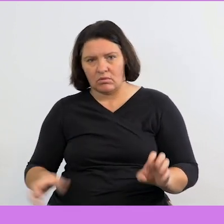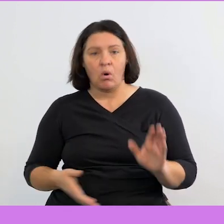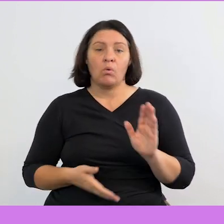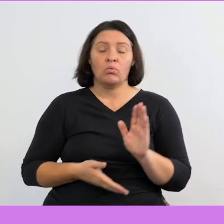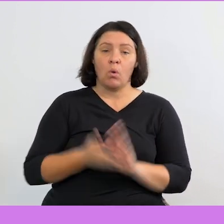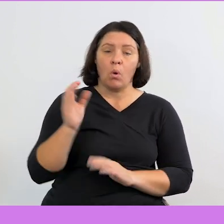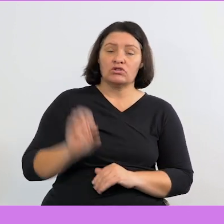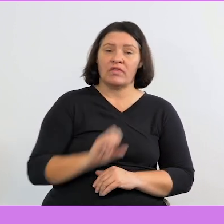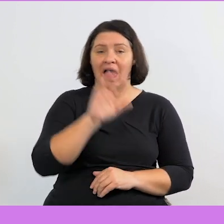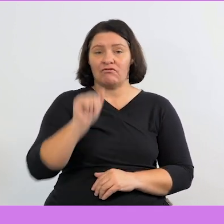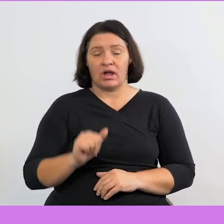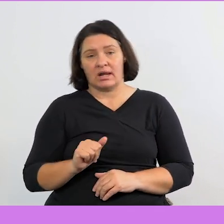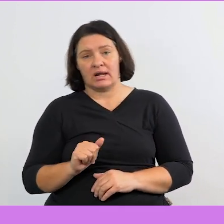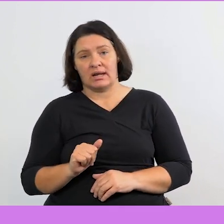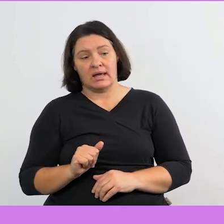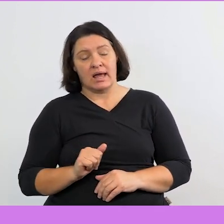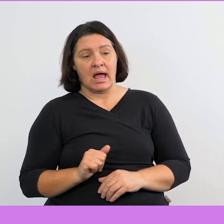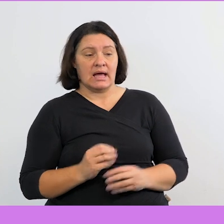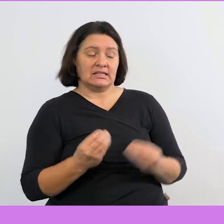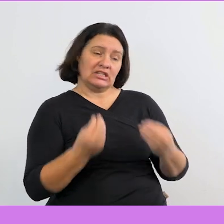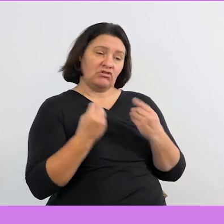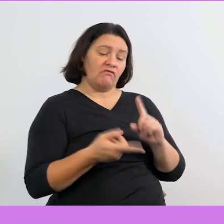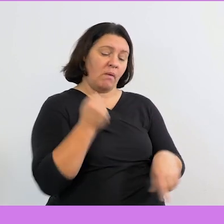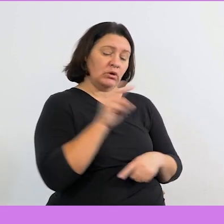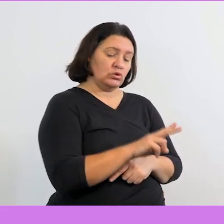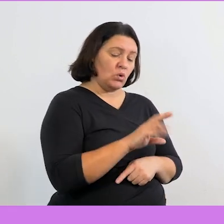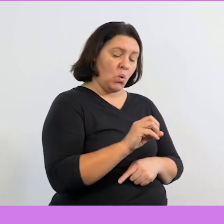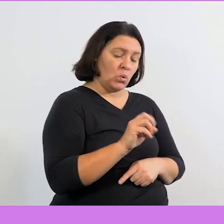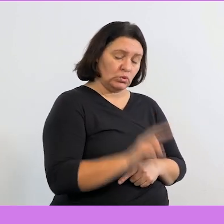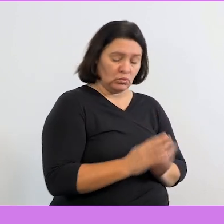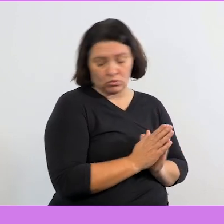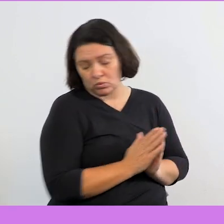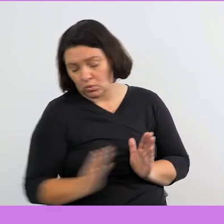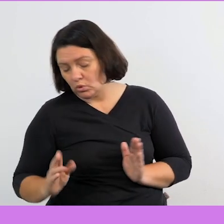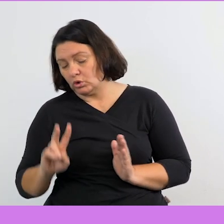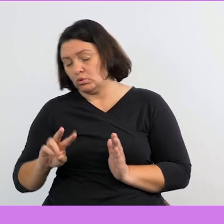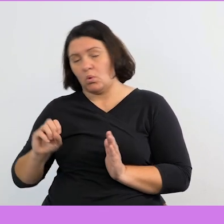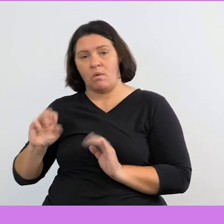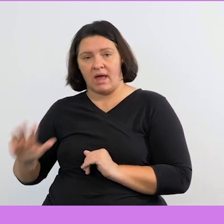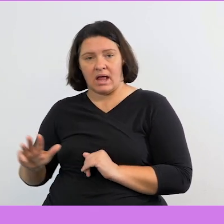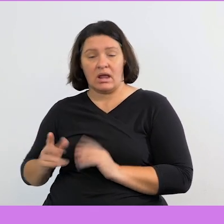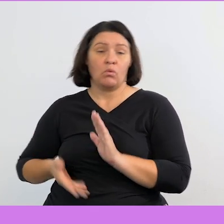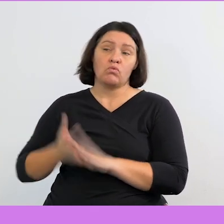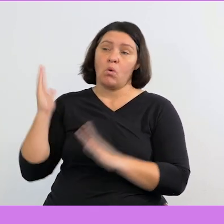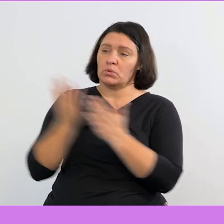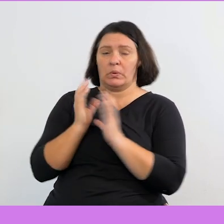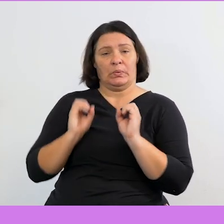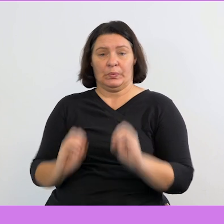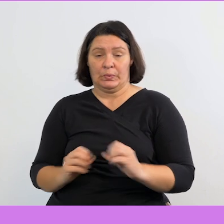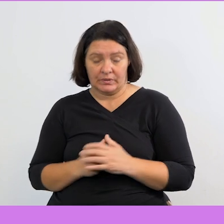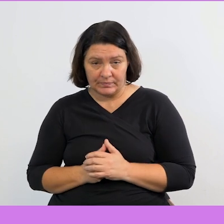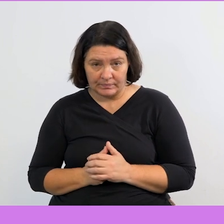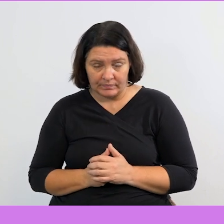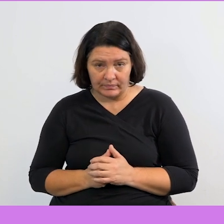attend any South African educational institution from 2002 to 2009. So there is your